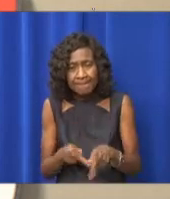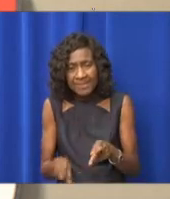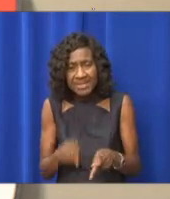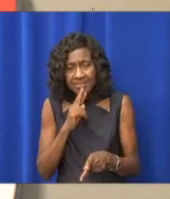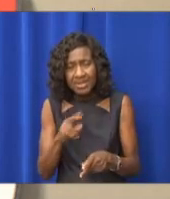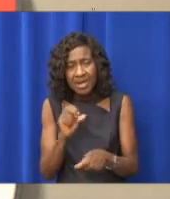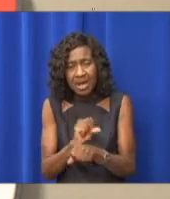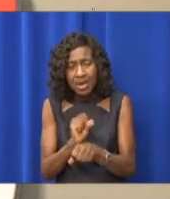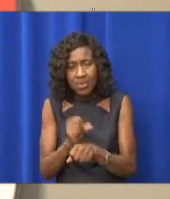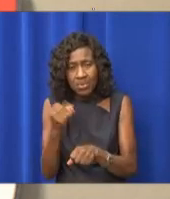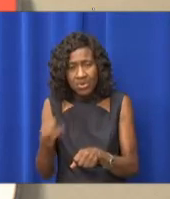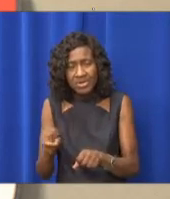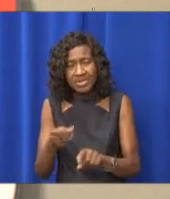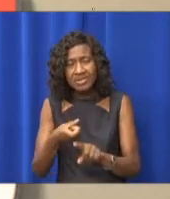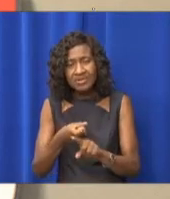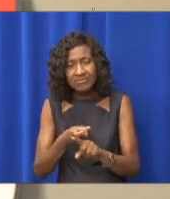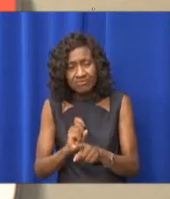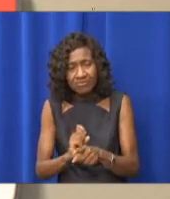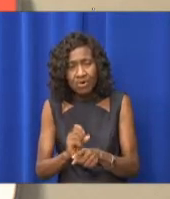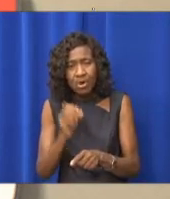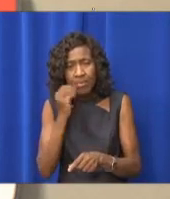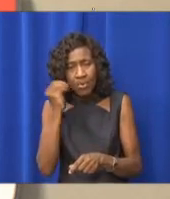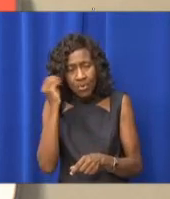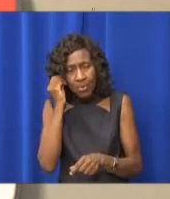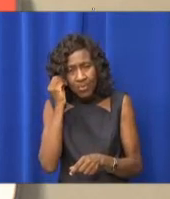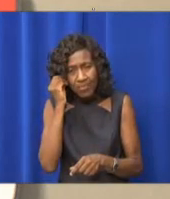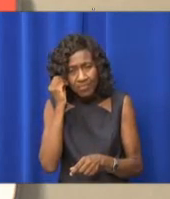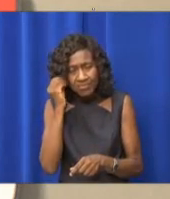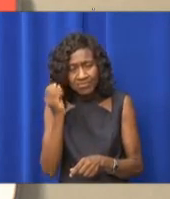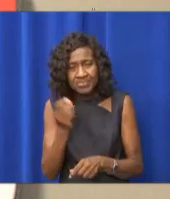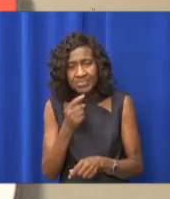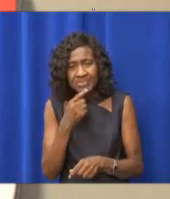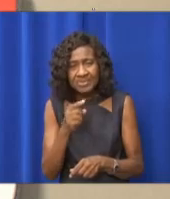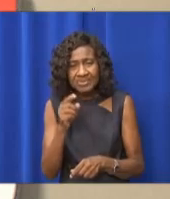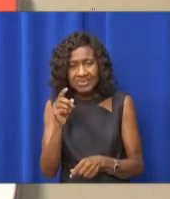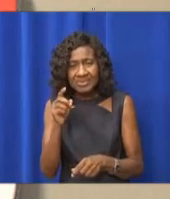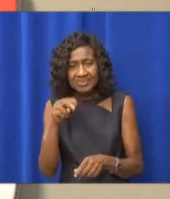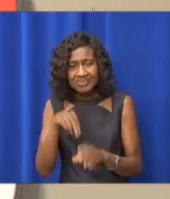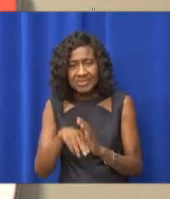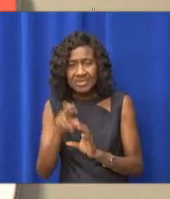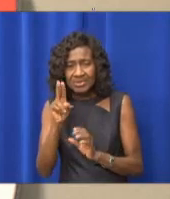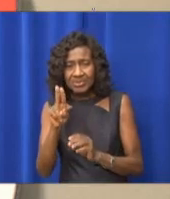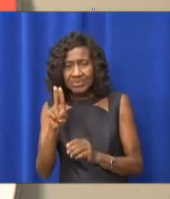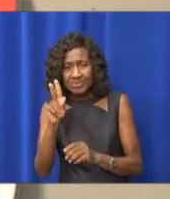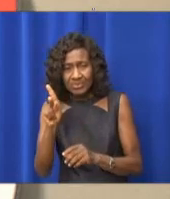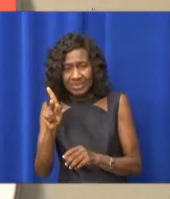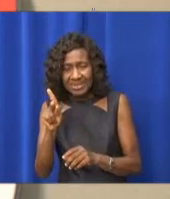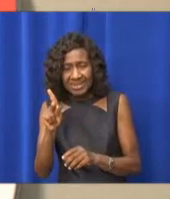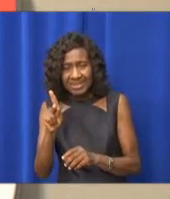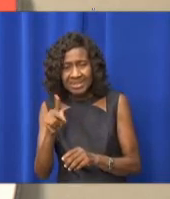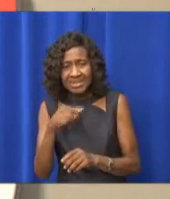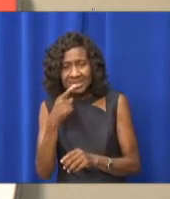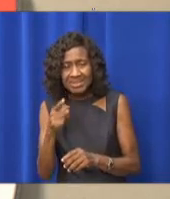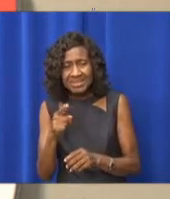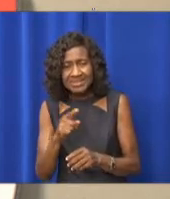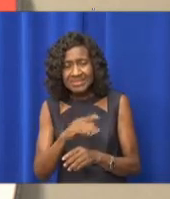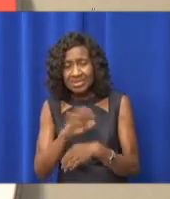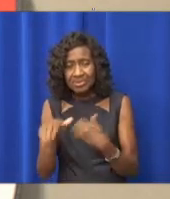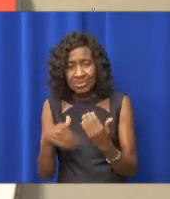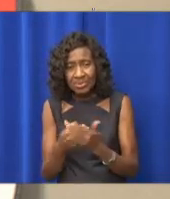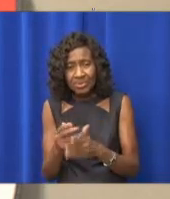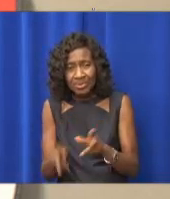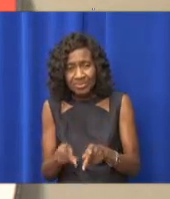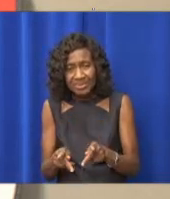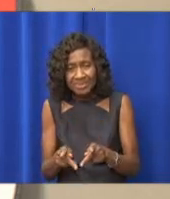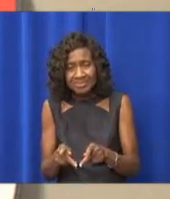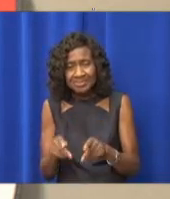has now said that all UK Foreign Office jobs, the default mechanism should be working from home. And I think it gives us an